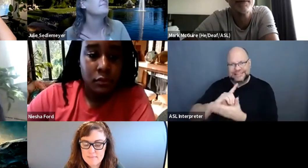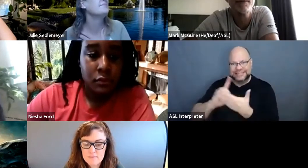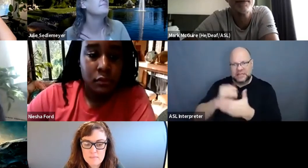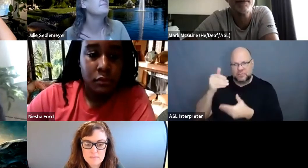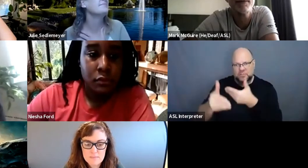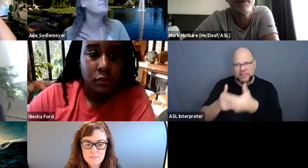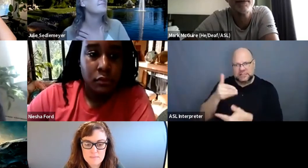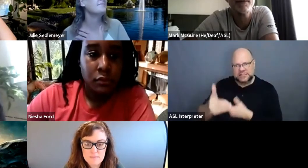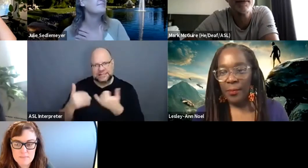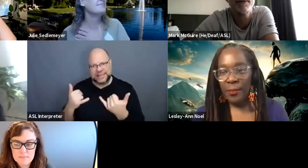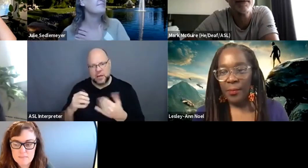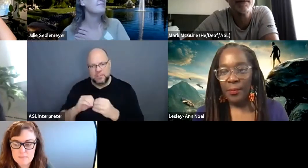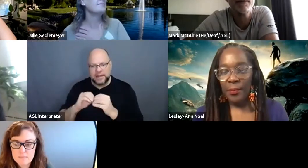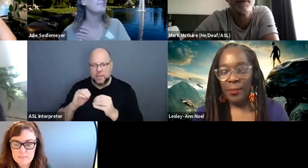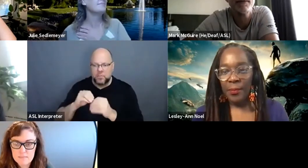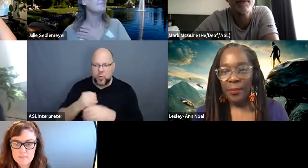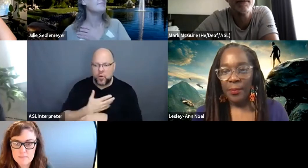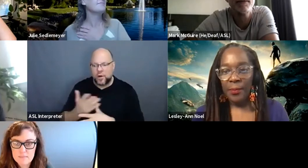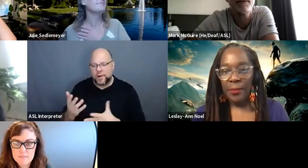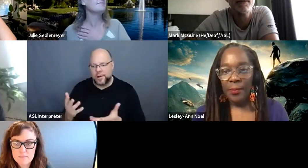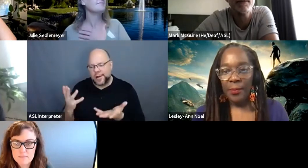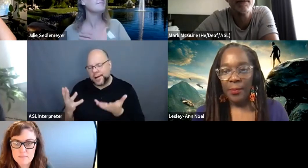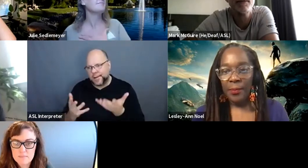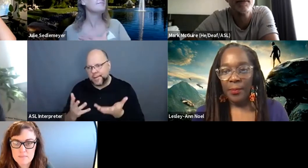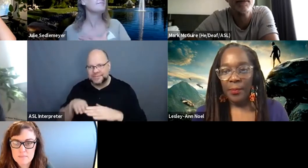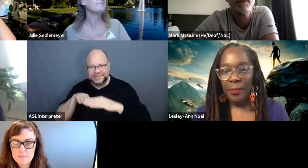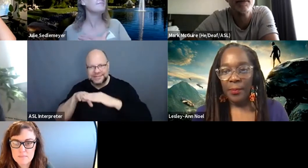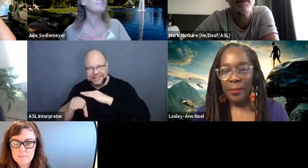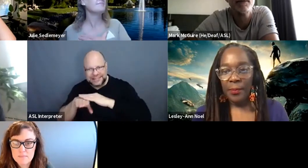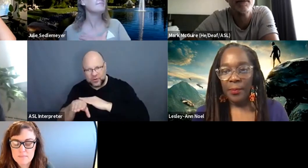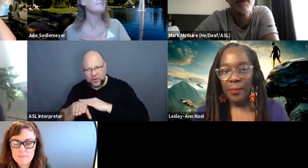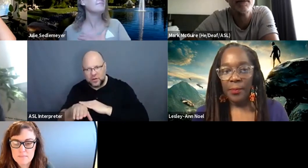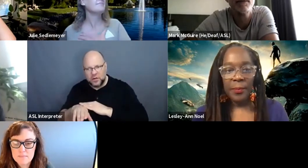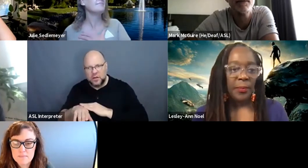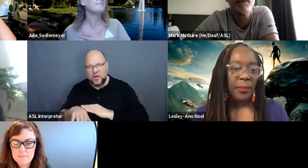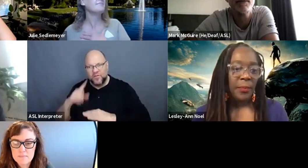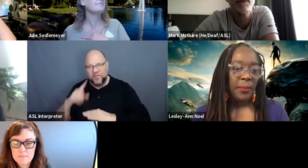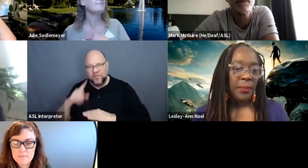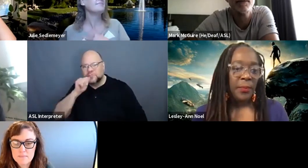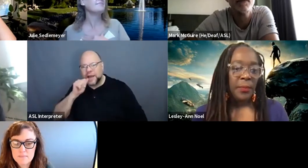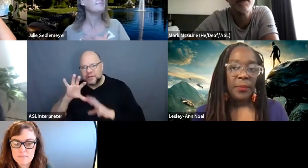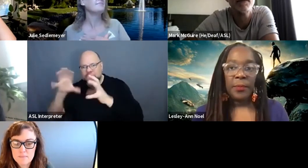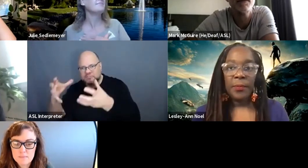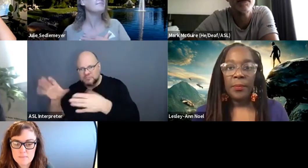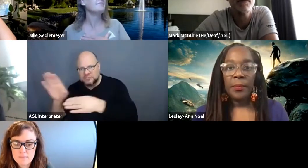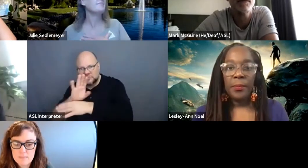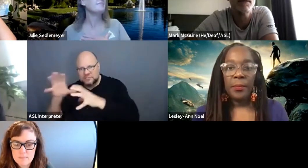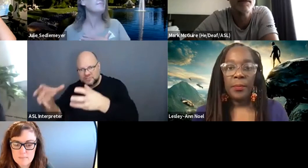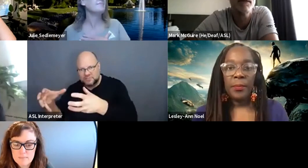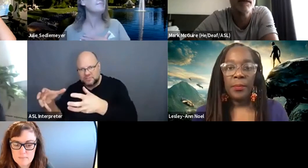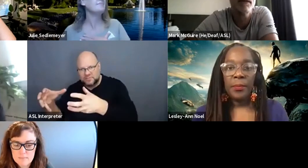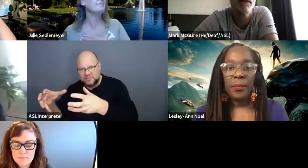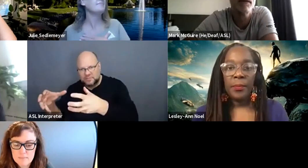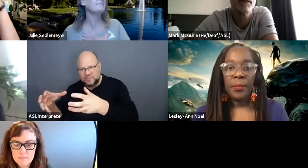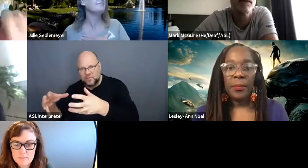process to say making things more affordable, making things more accessible to the private sector, to the private sector